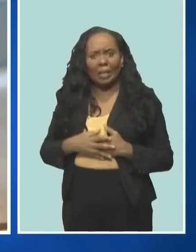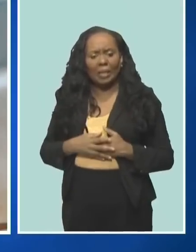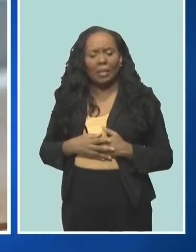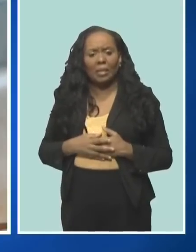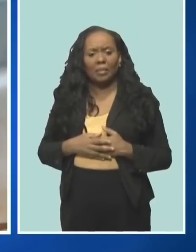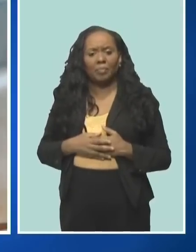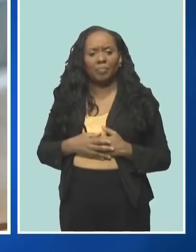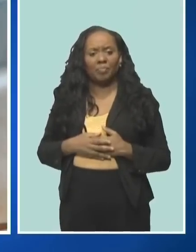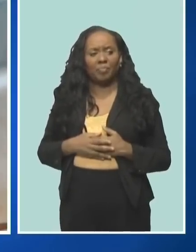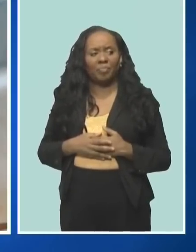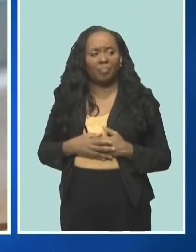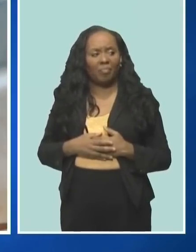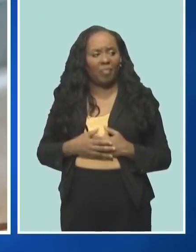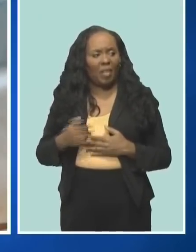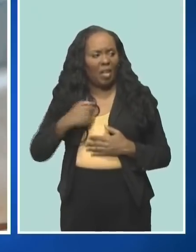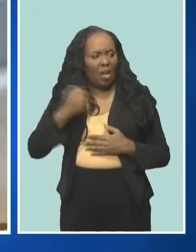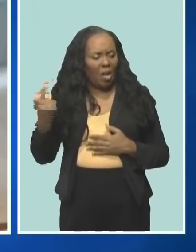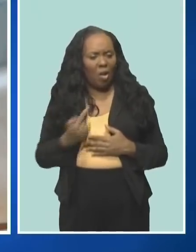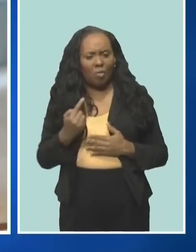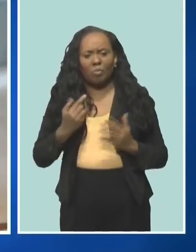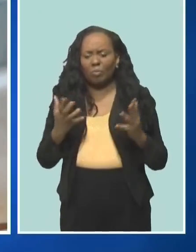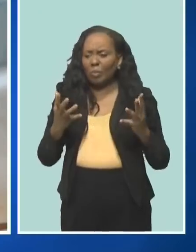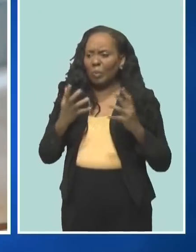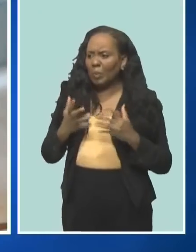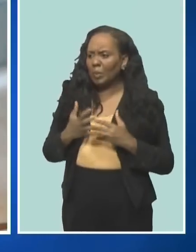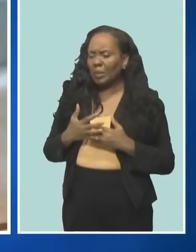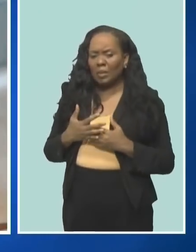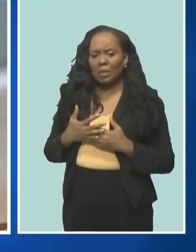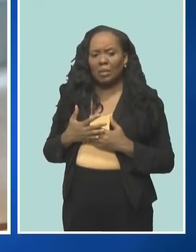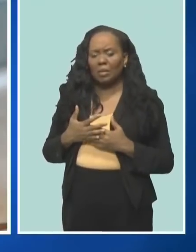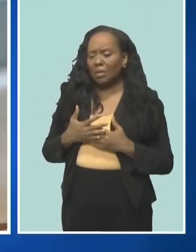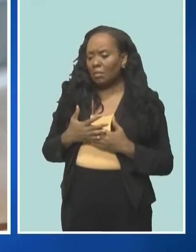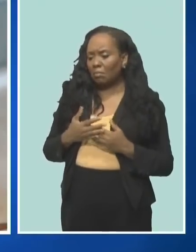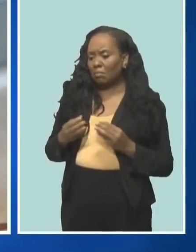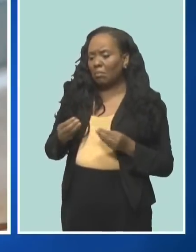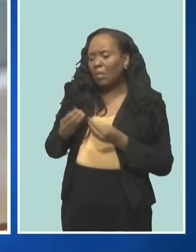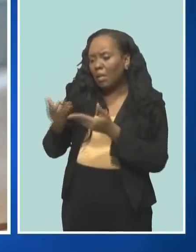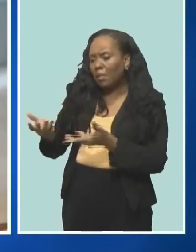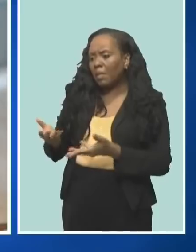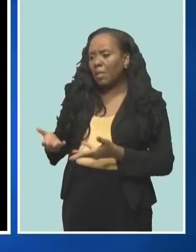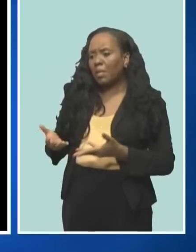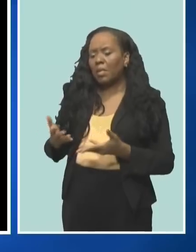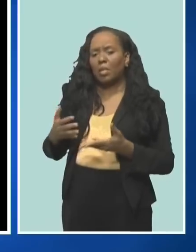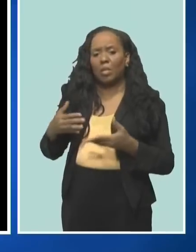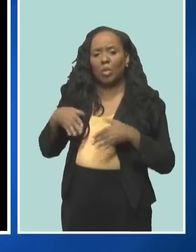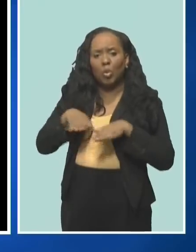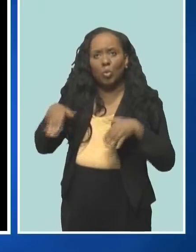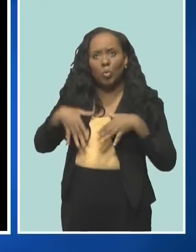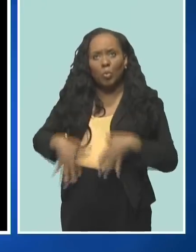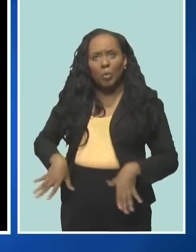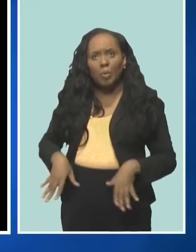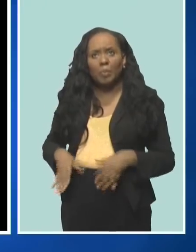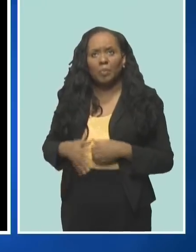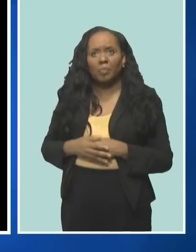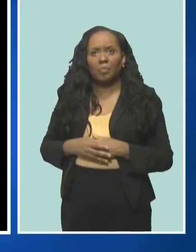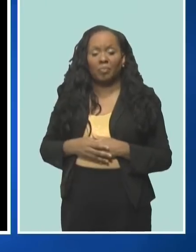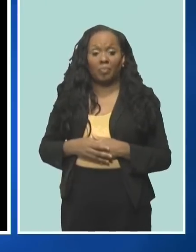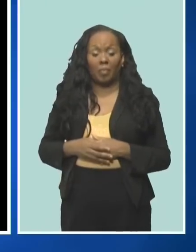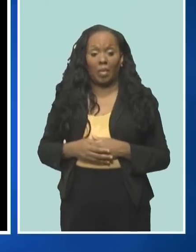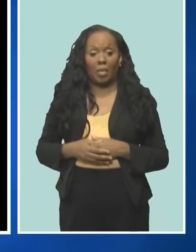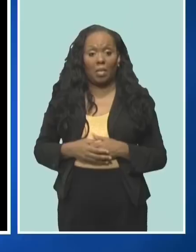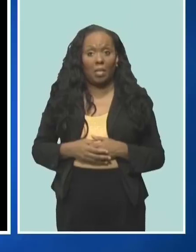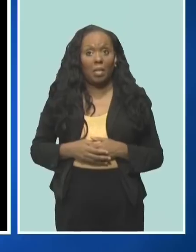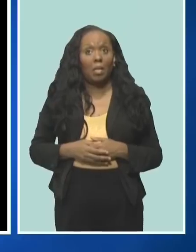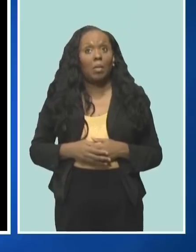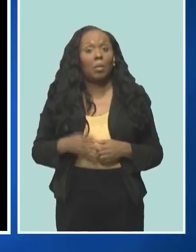people that I would have loved to, have one of my swimwear pieces or even see in one of my swimwear pieces. She'd see even more than